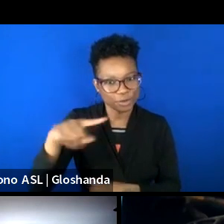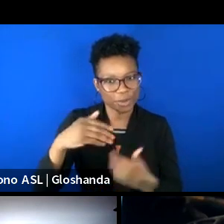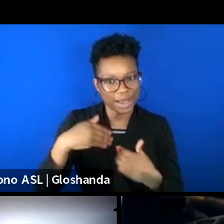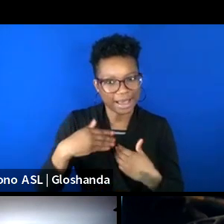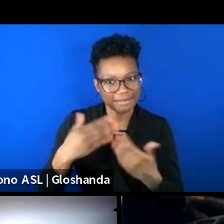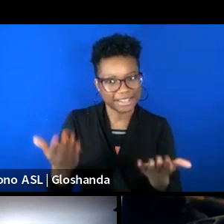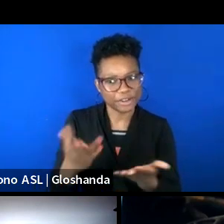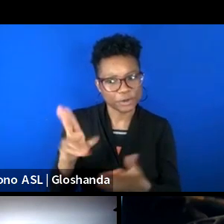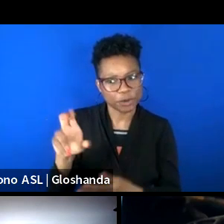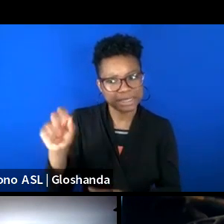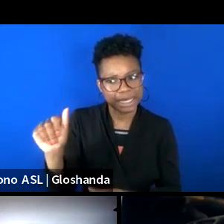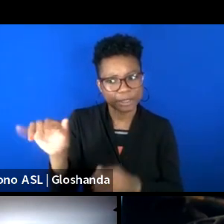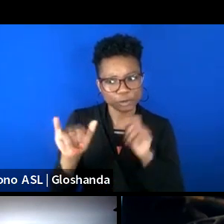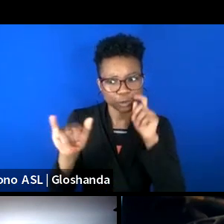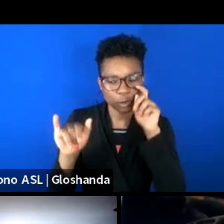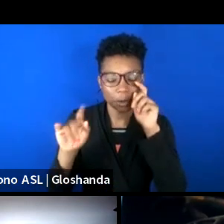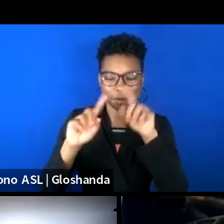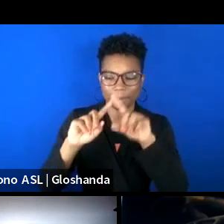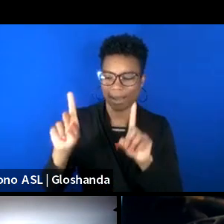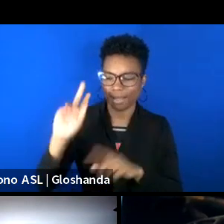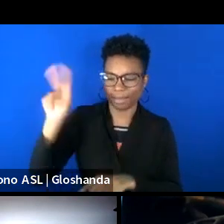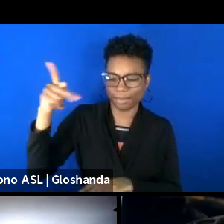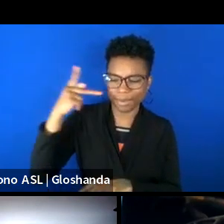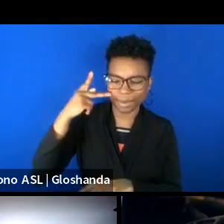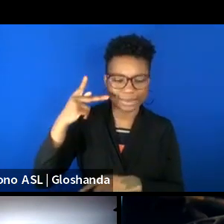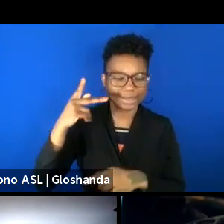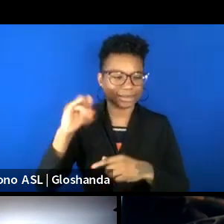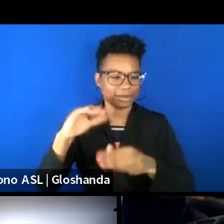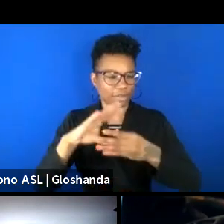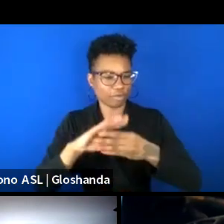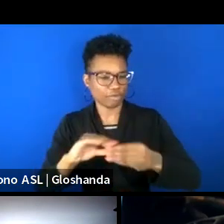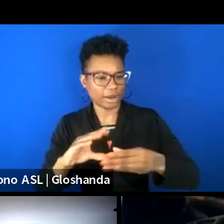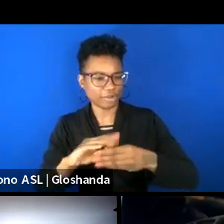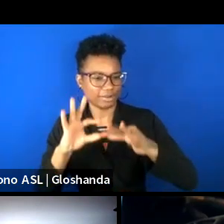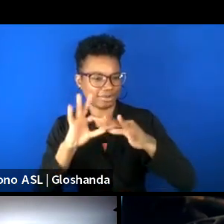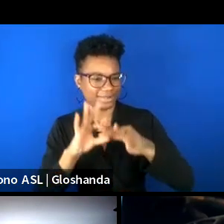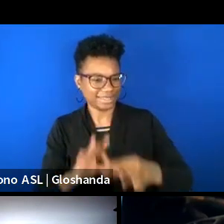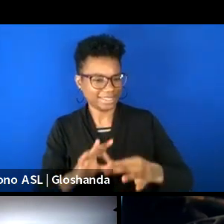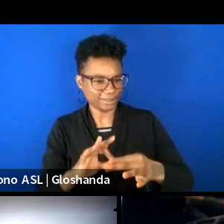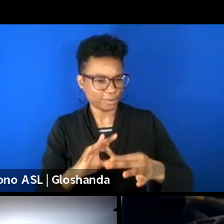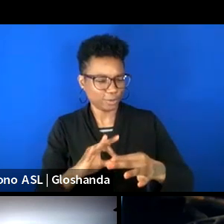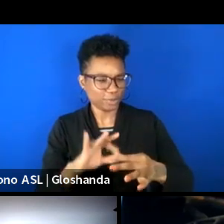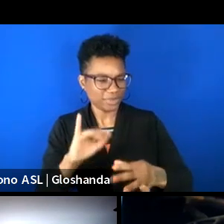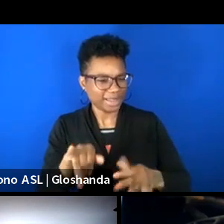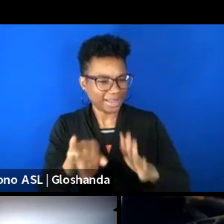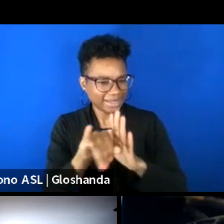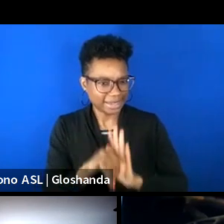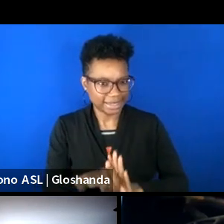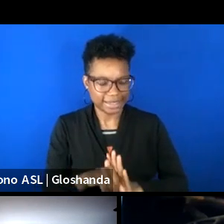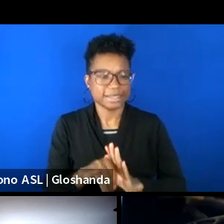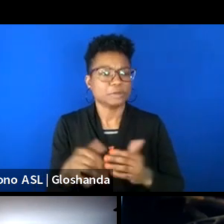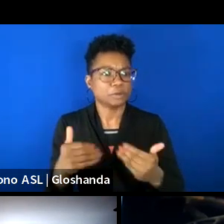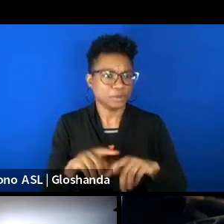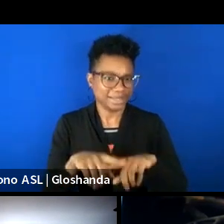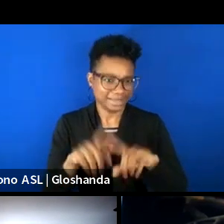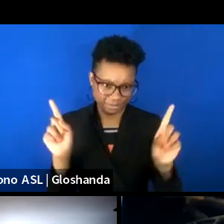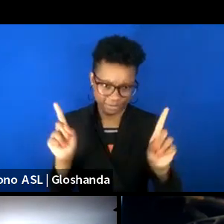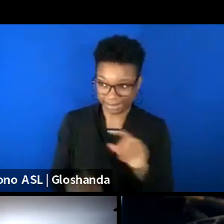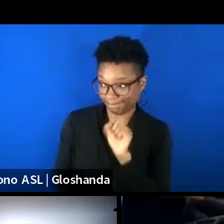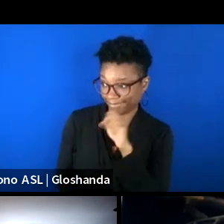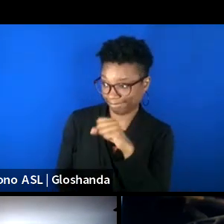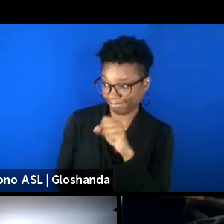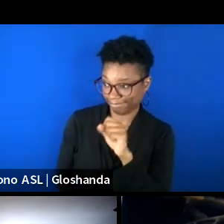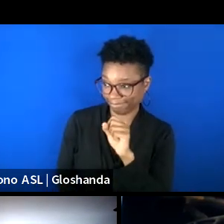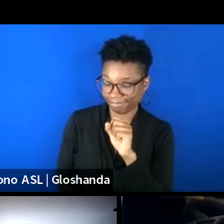but just the politics of it and how the rhetoric around it is just completely different. Yeah. And so, you know, this is the greater good